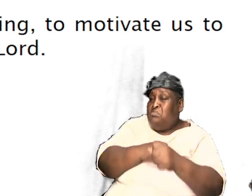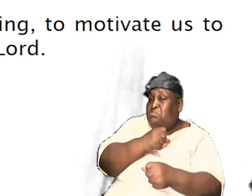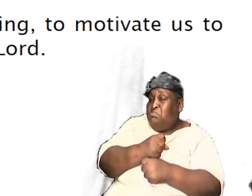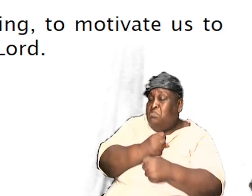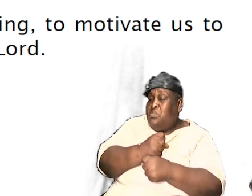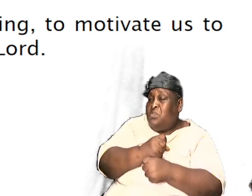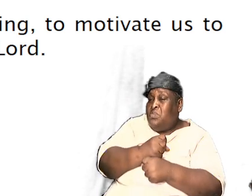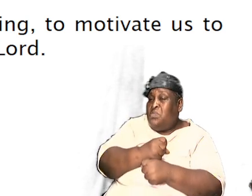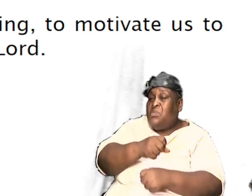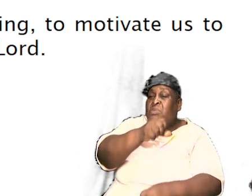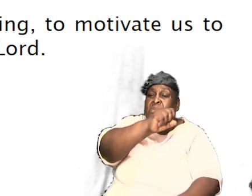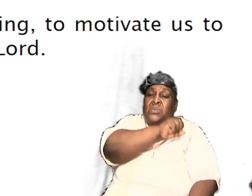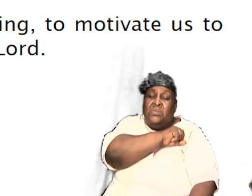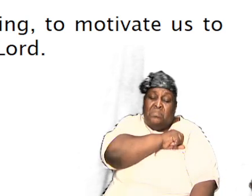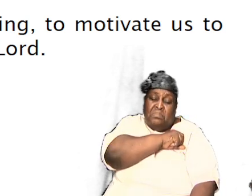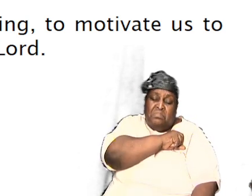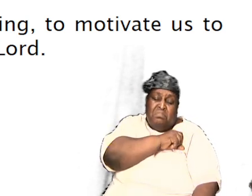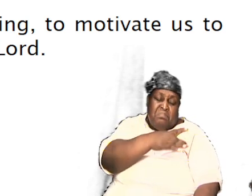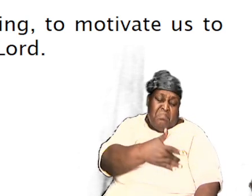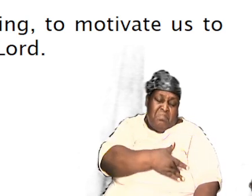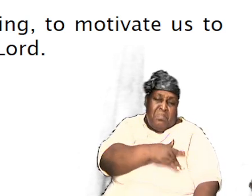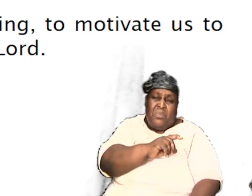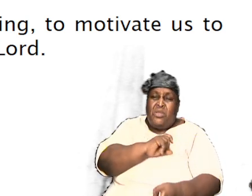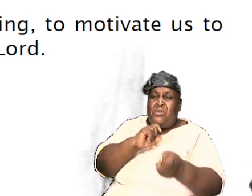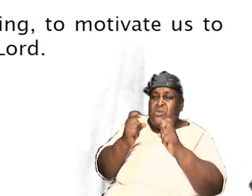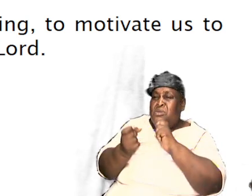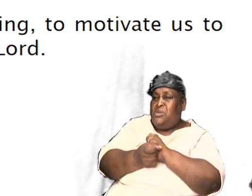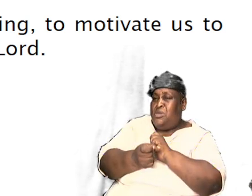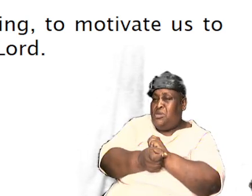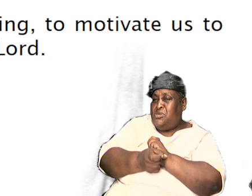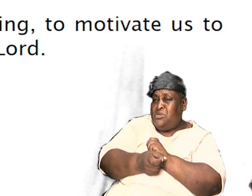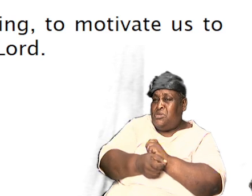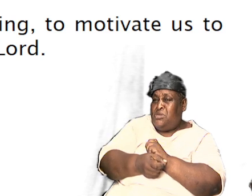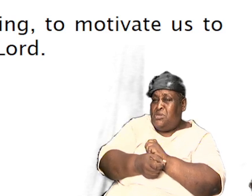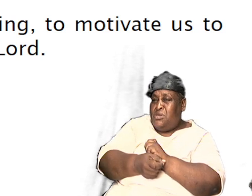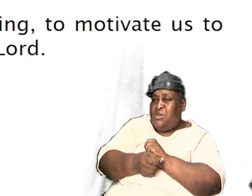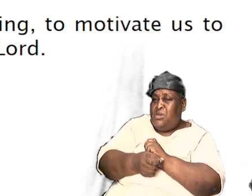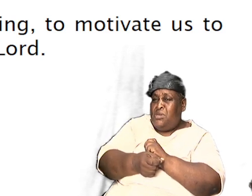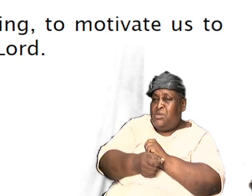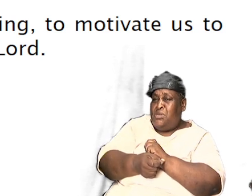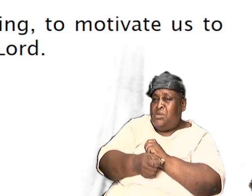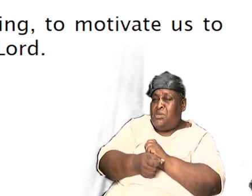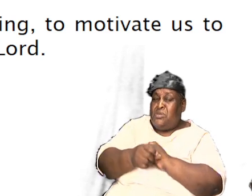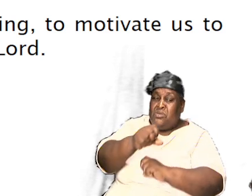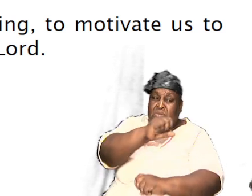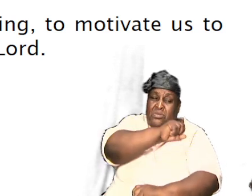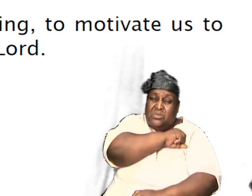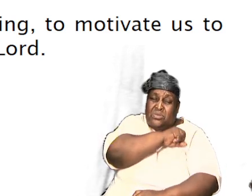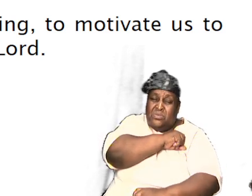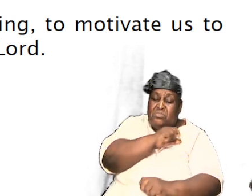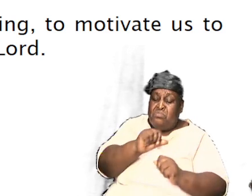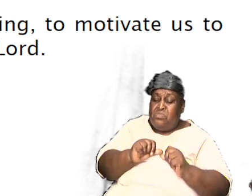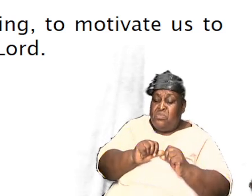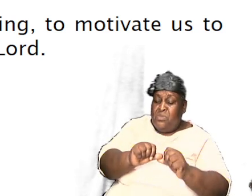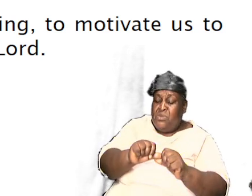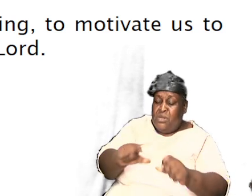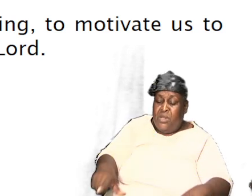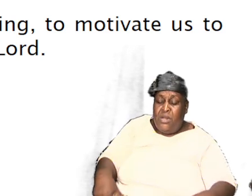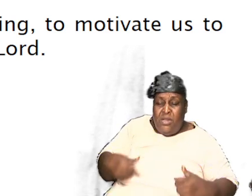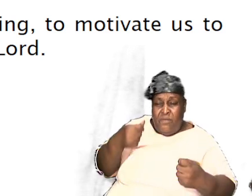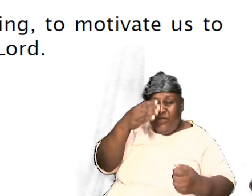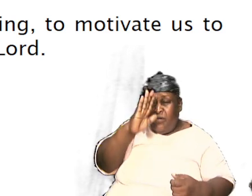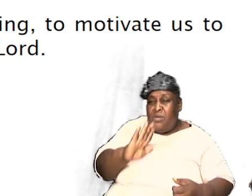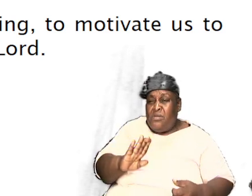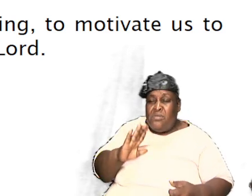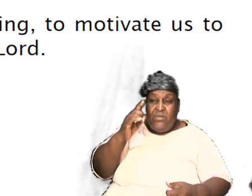Saul's heart was changed. And if Saul was determined to live for God, if